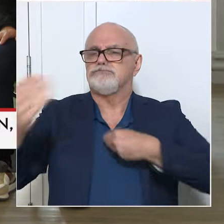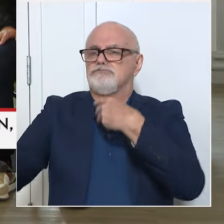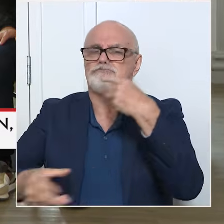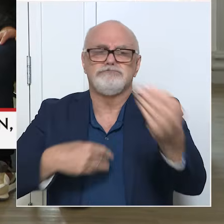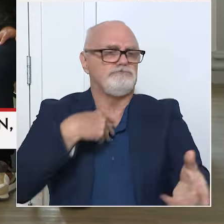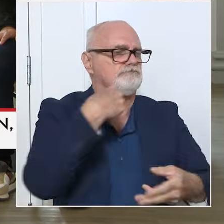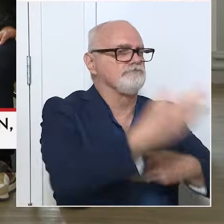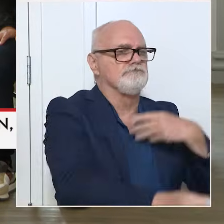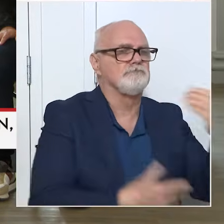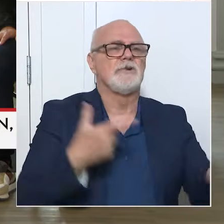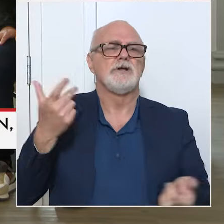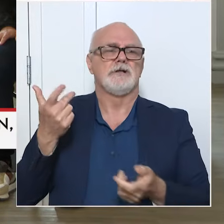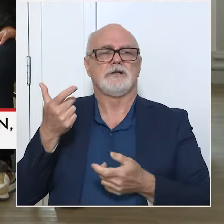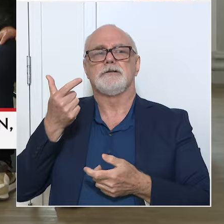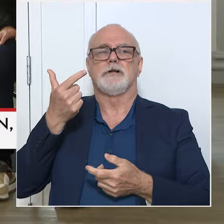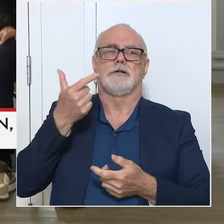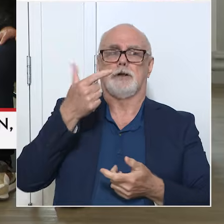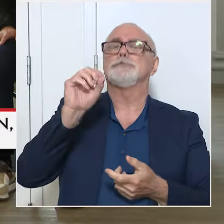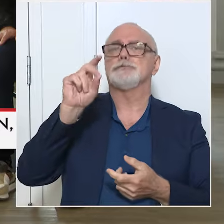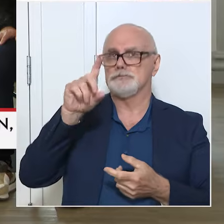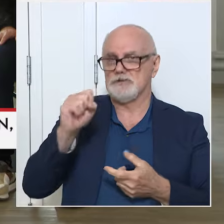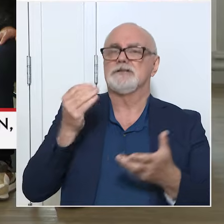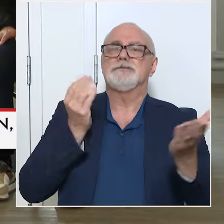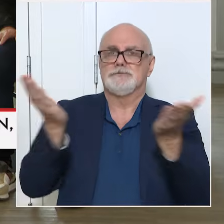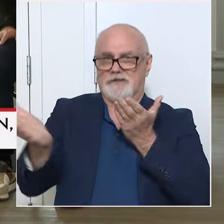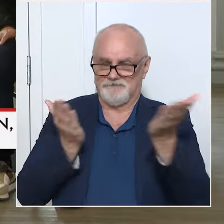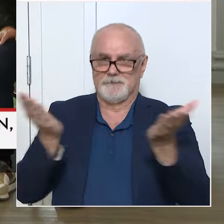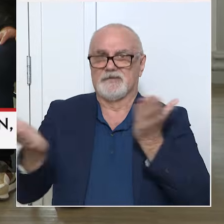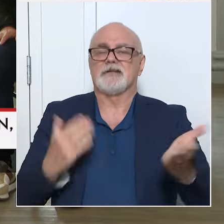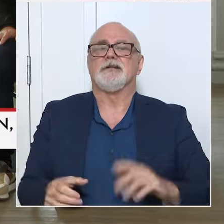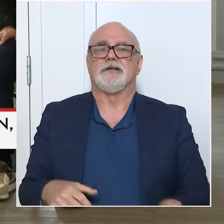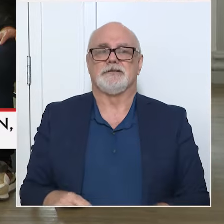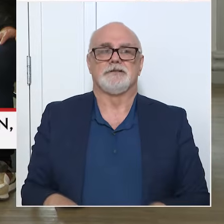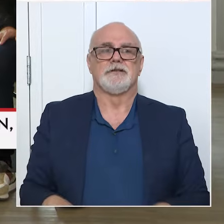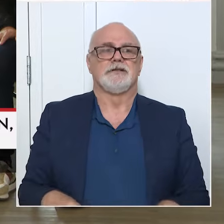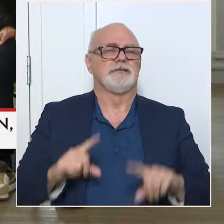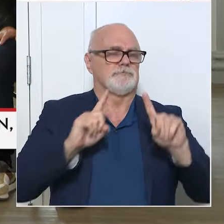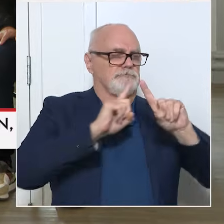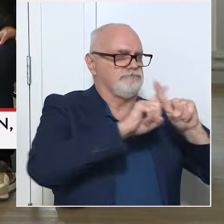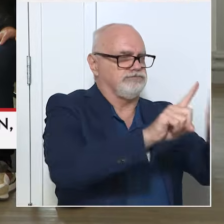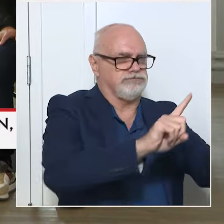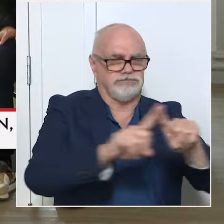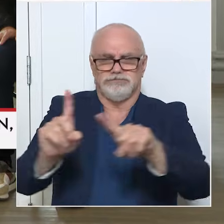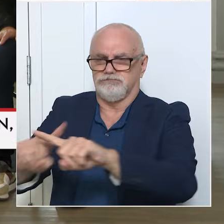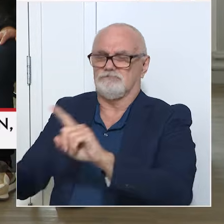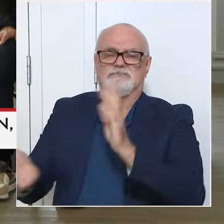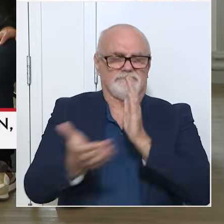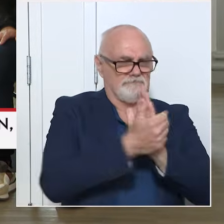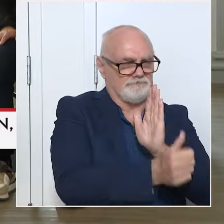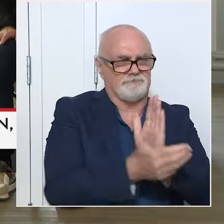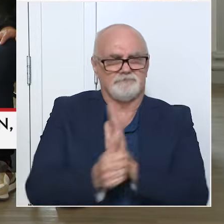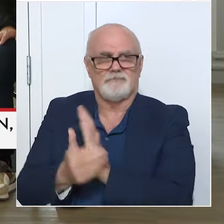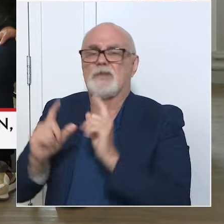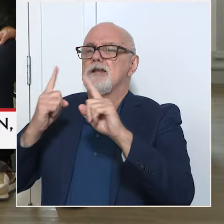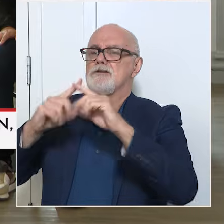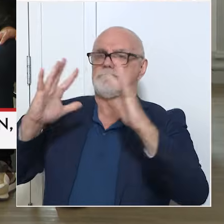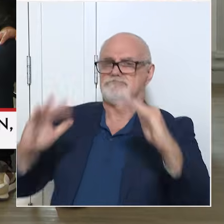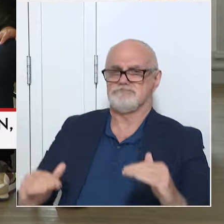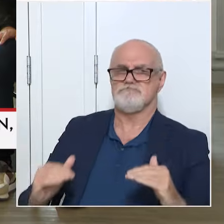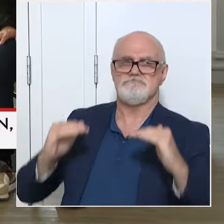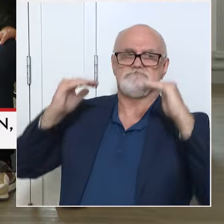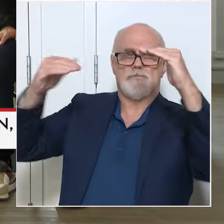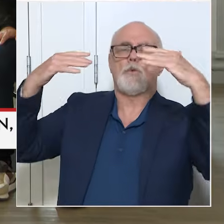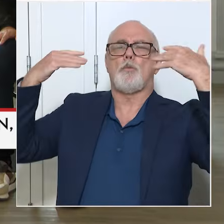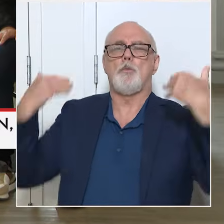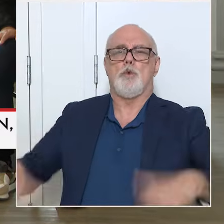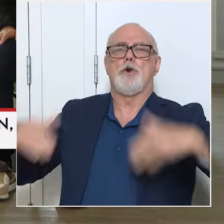globe. Having that multinational, multi-ethnic talent base with higher ed is incredibly valuable to the work that we do.